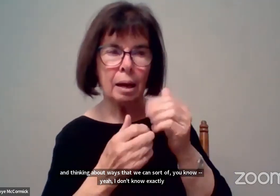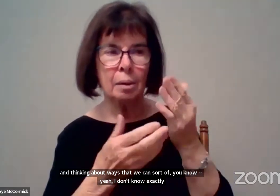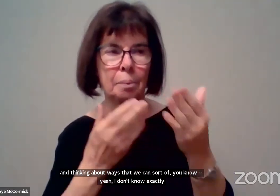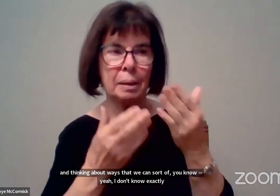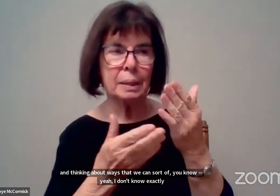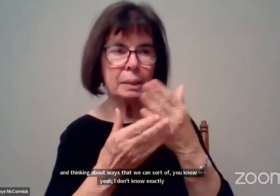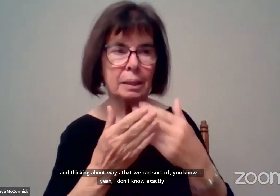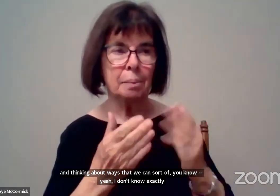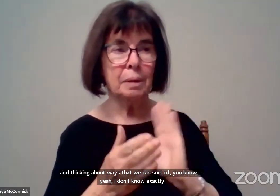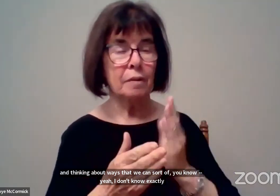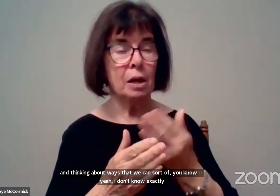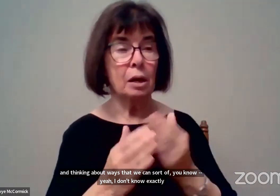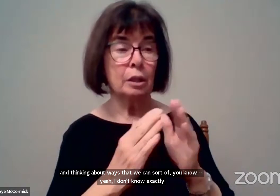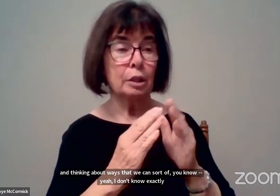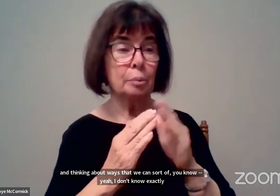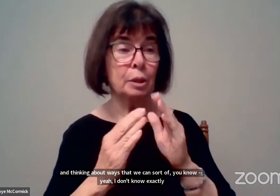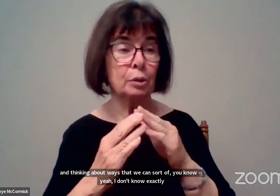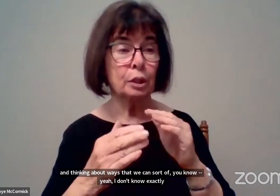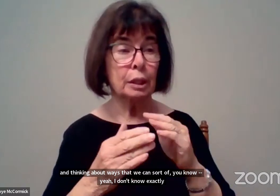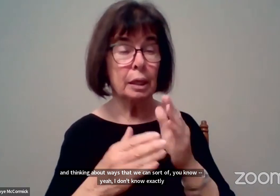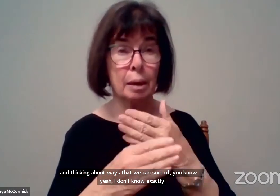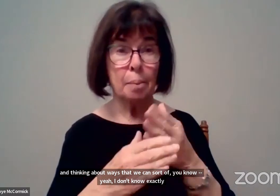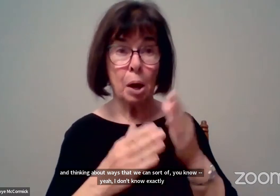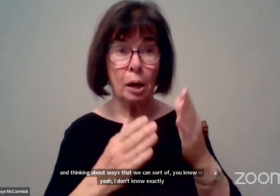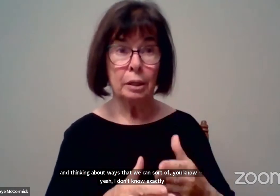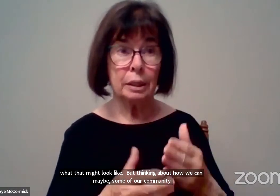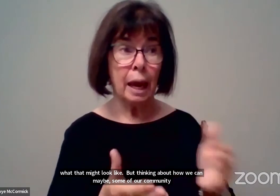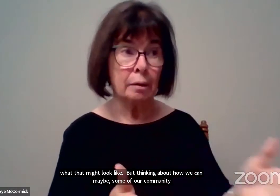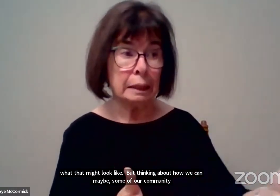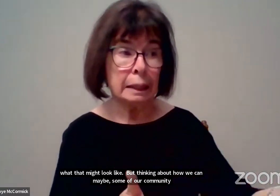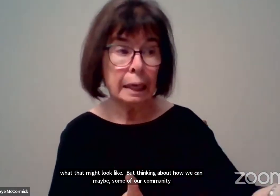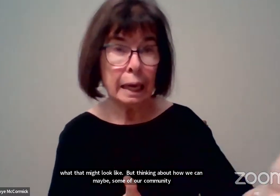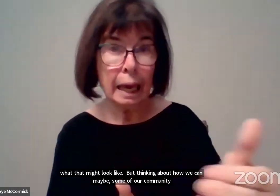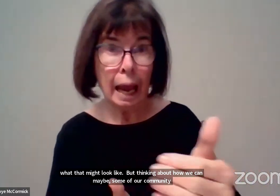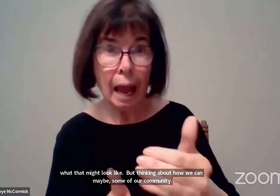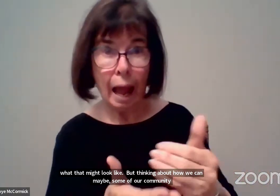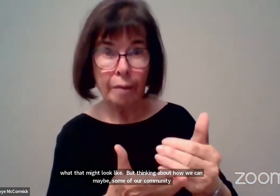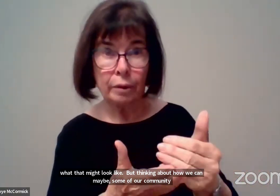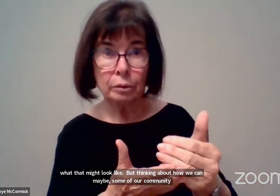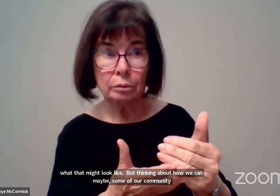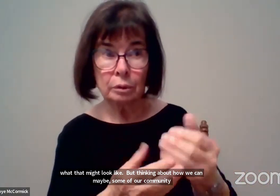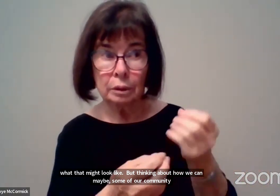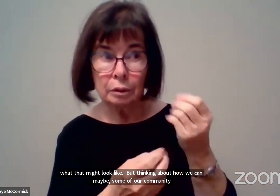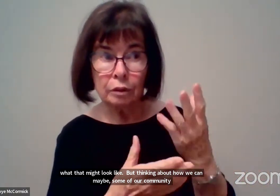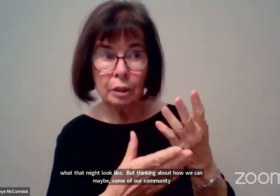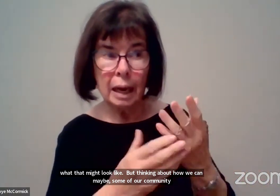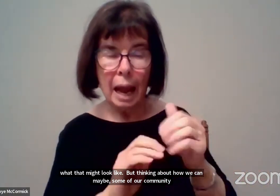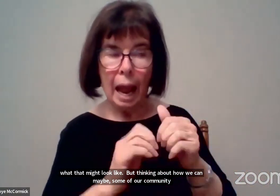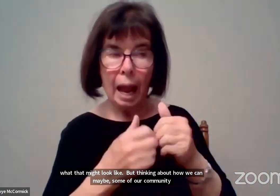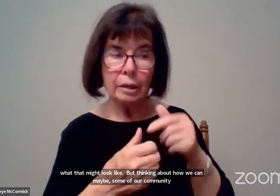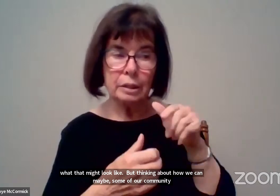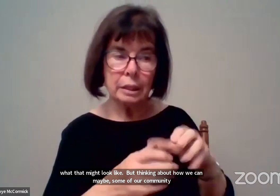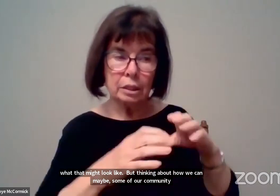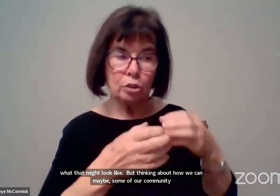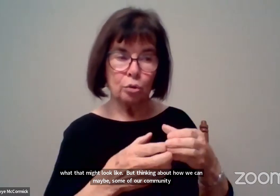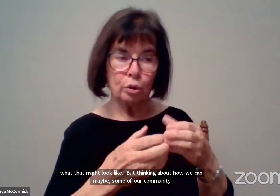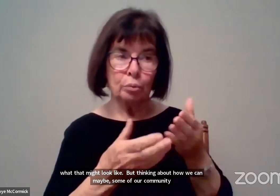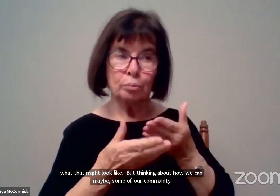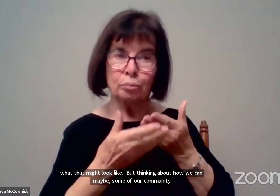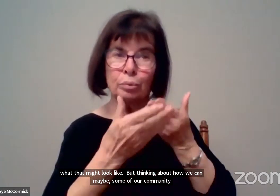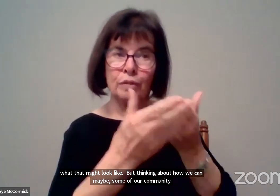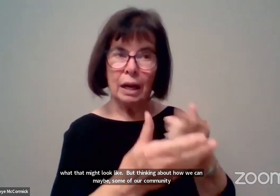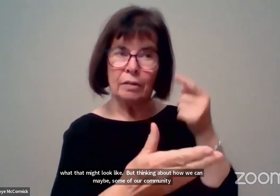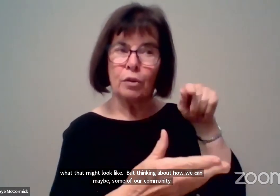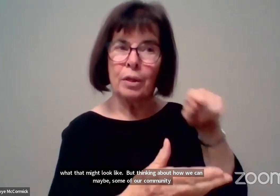can, gather community input to see, like, how does this group serve them, right? And beyond some of